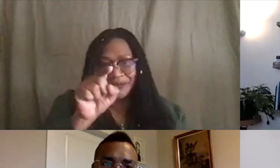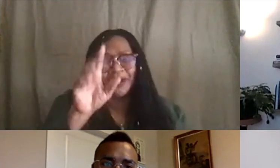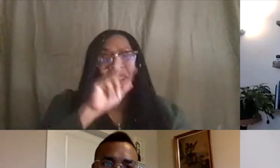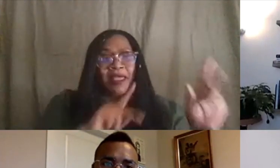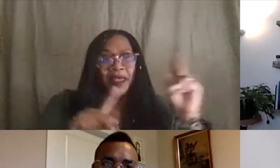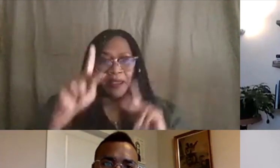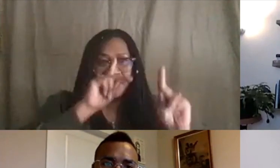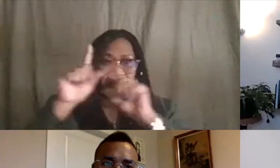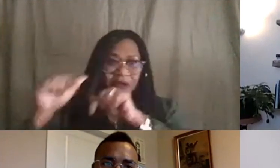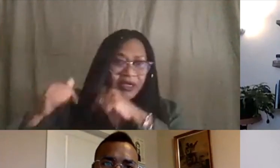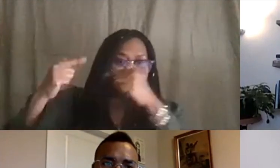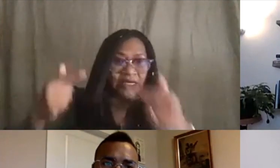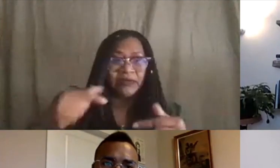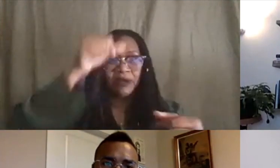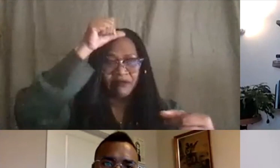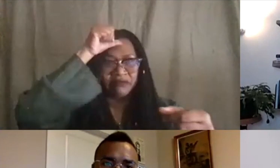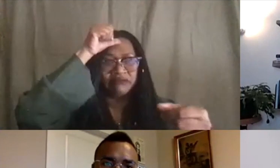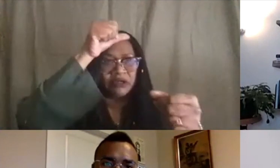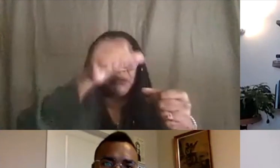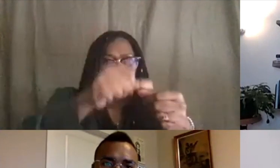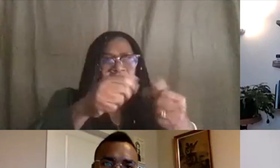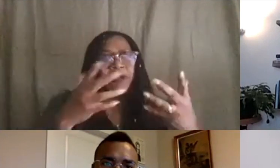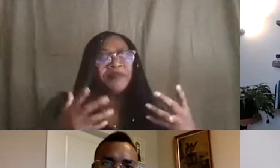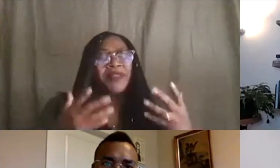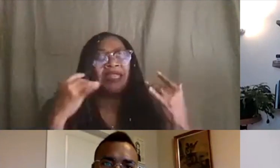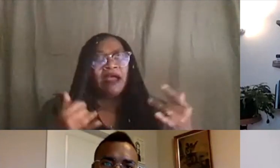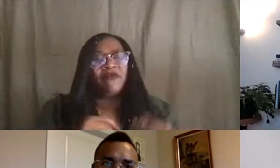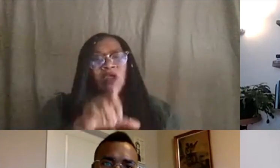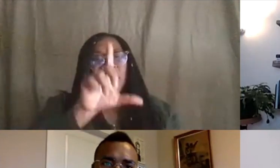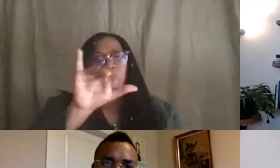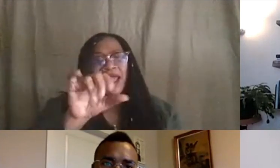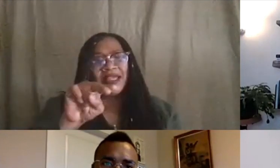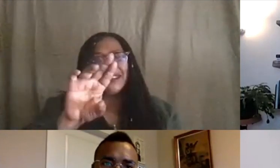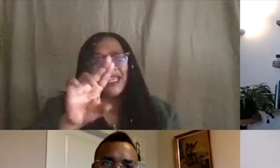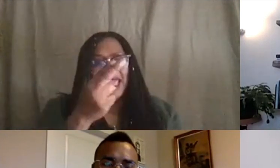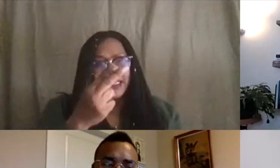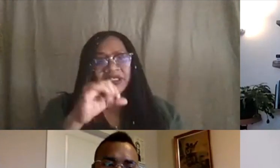since time immemorial. In terms of lynching, my